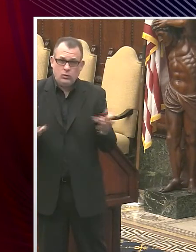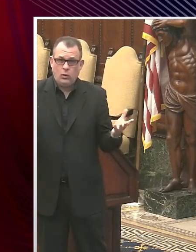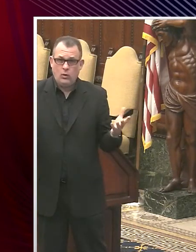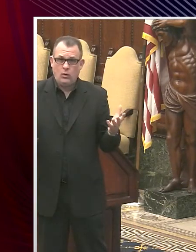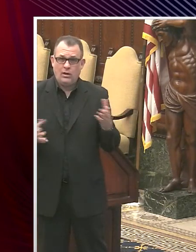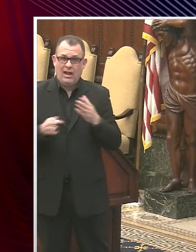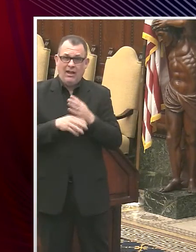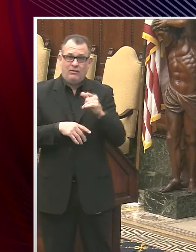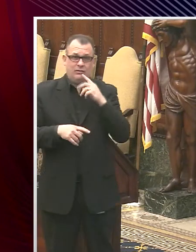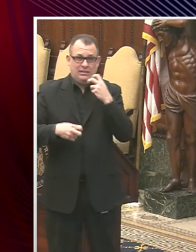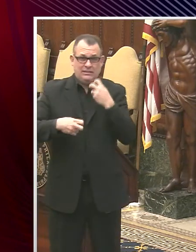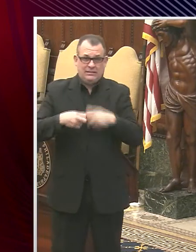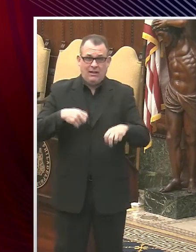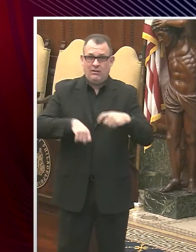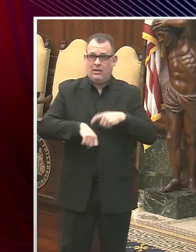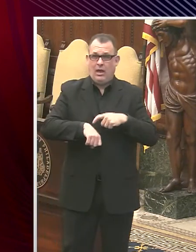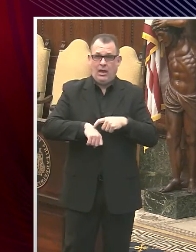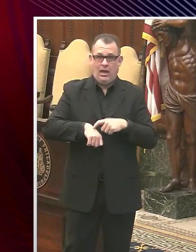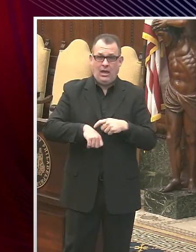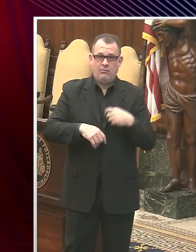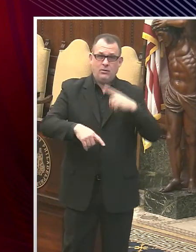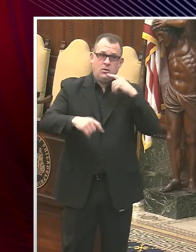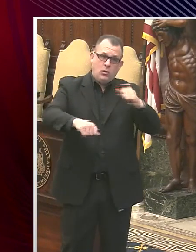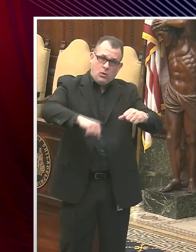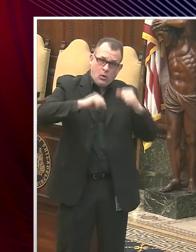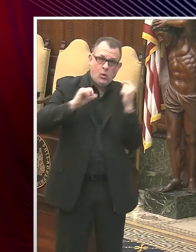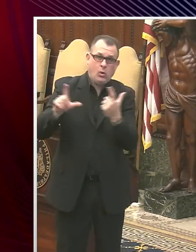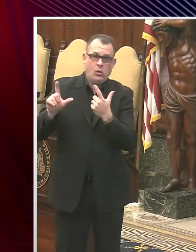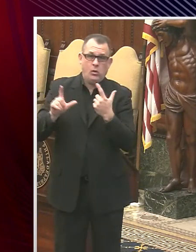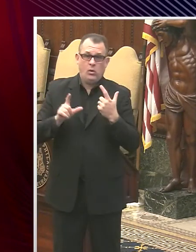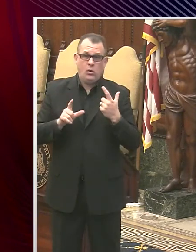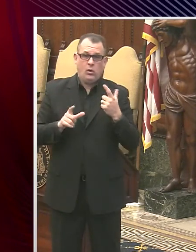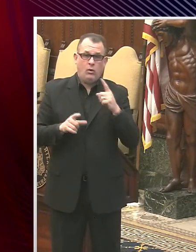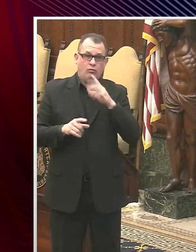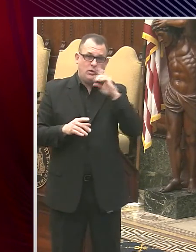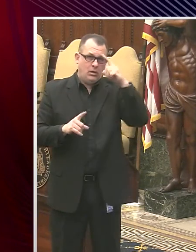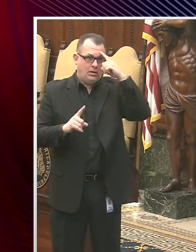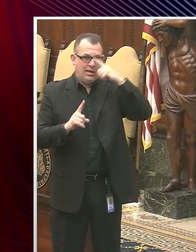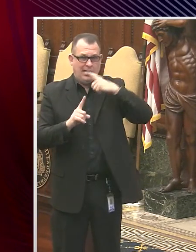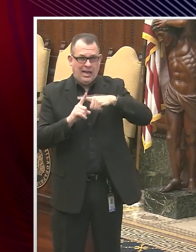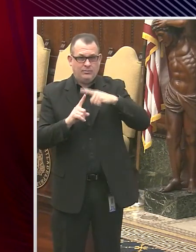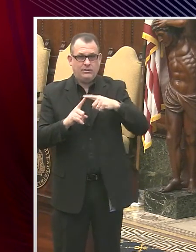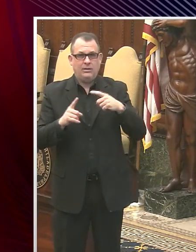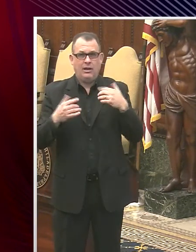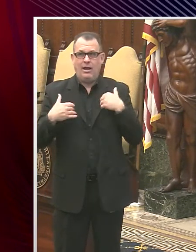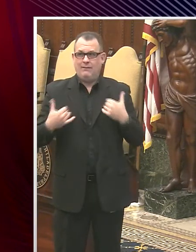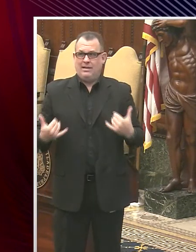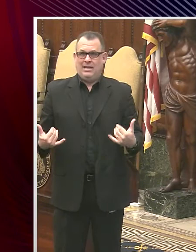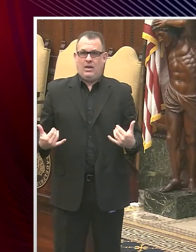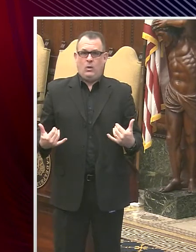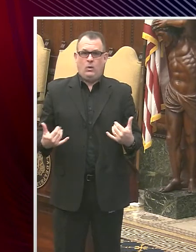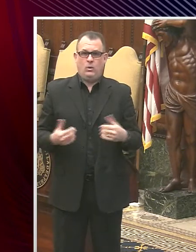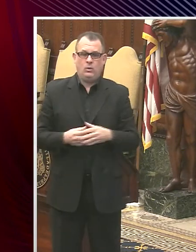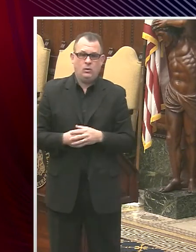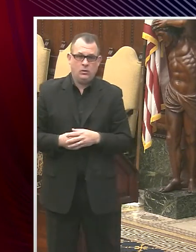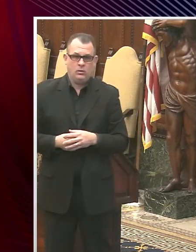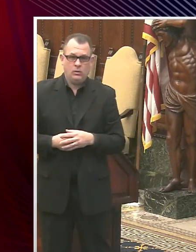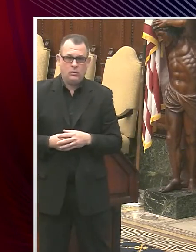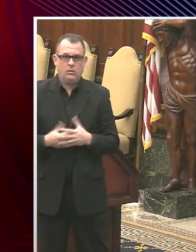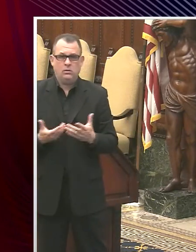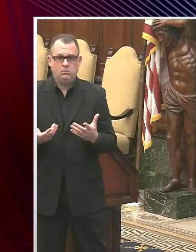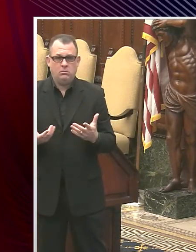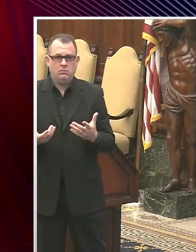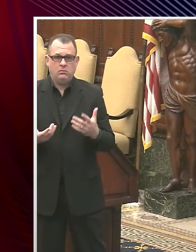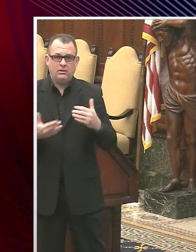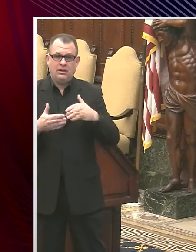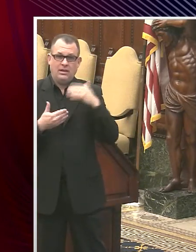tough times for everyone in the city, that I really have optimism now that we're going to be pulling our way out of this in the next